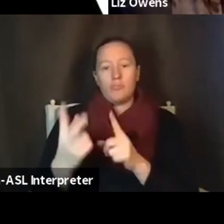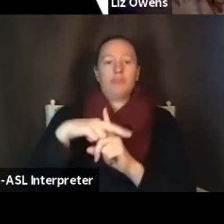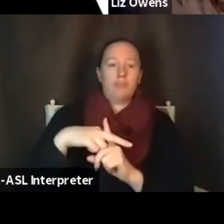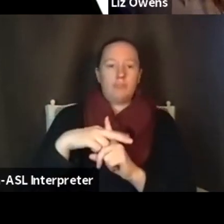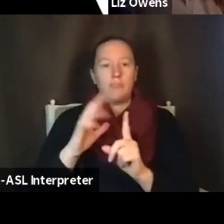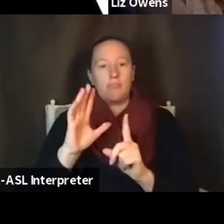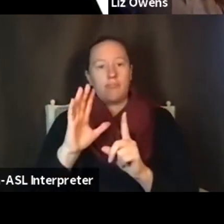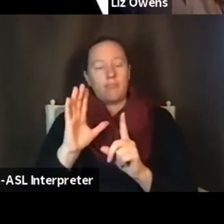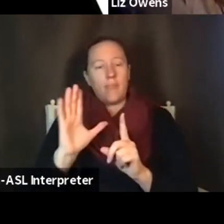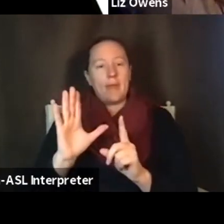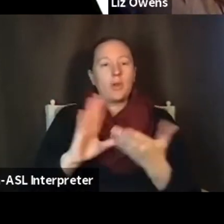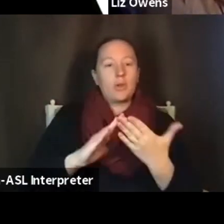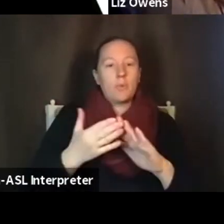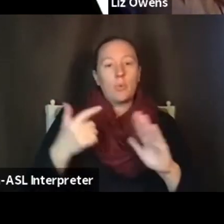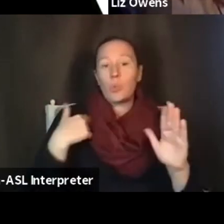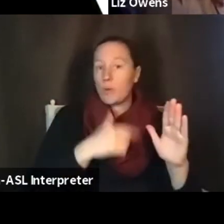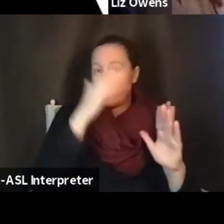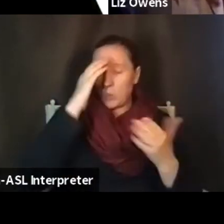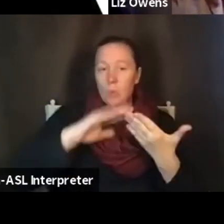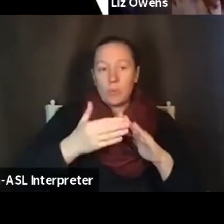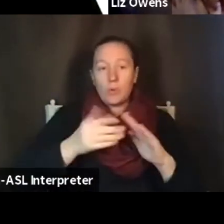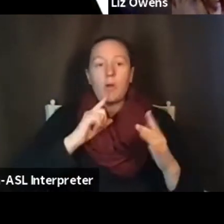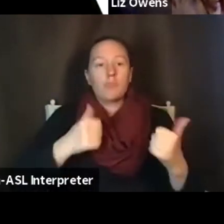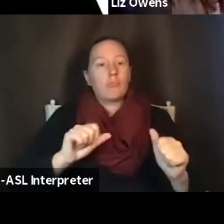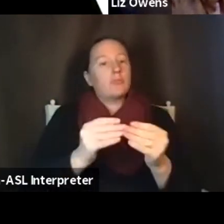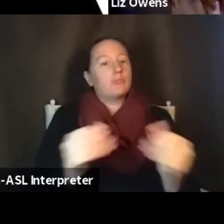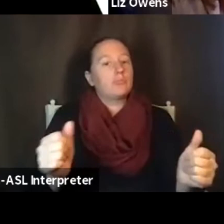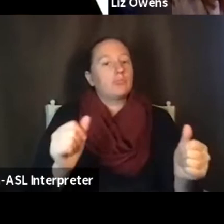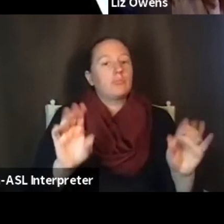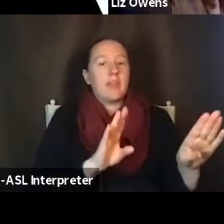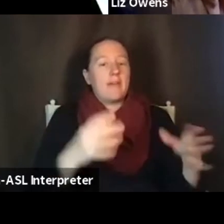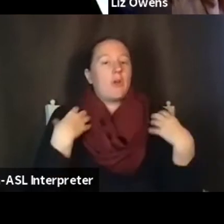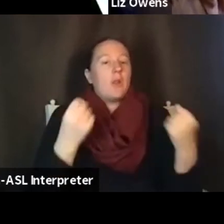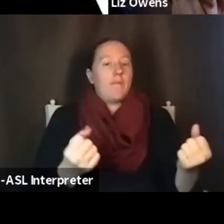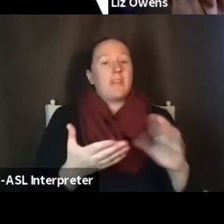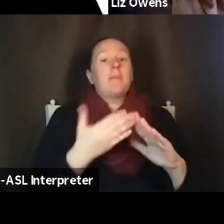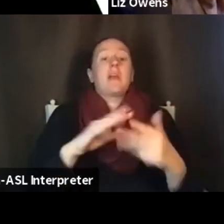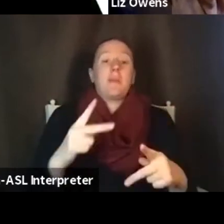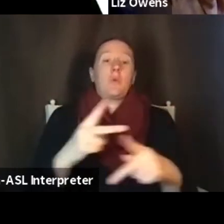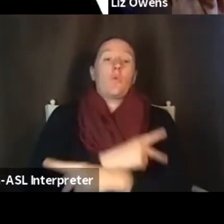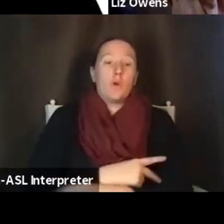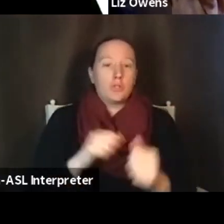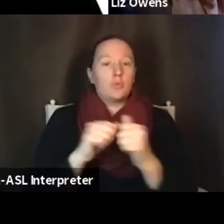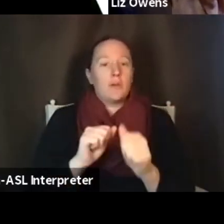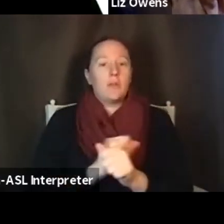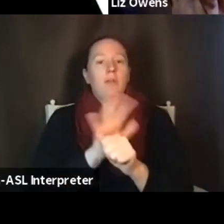along. We know that communities are really trying to address behavioral health, and it's only gotten worse with COVID.